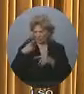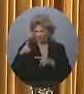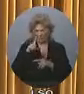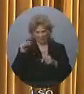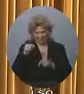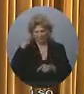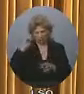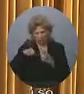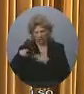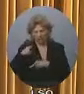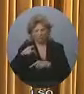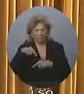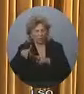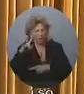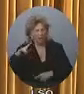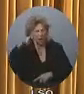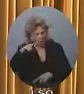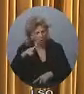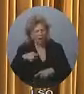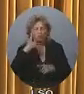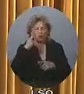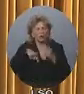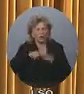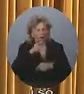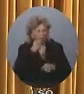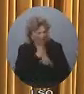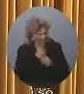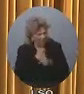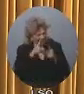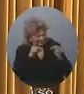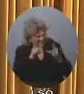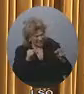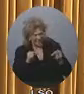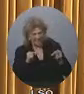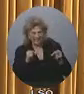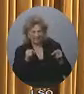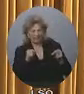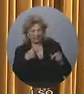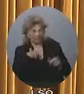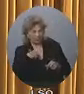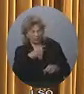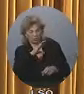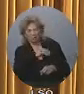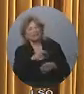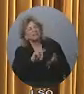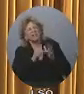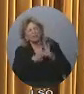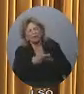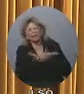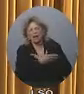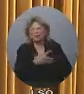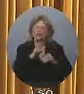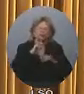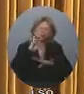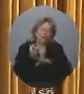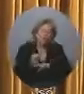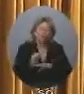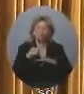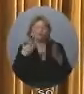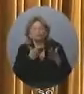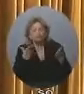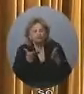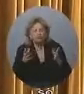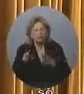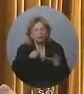Routine is taking a taxi to work. I'd like to ask the Associate Minister exactly what he means by routine. How frequently